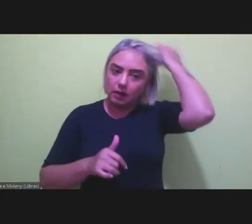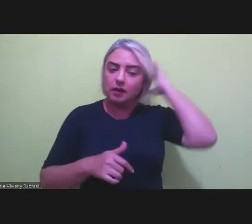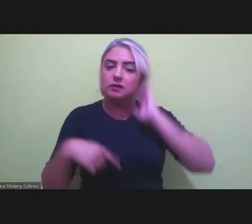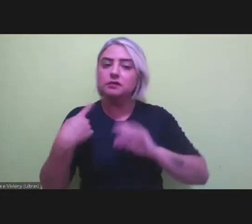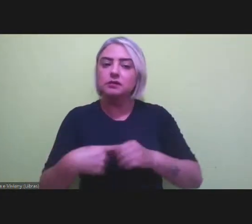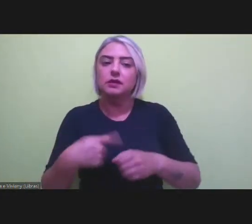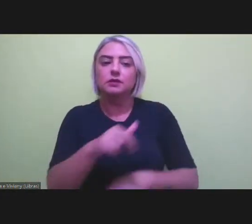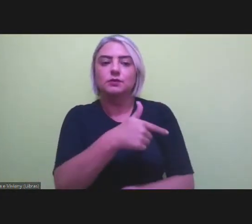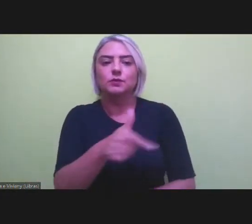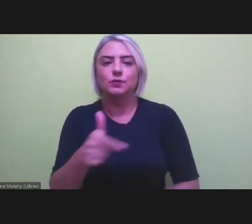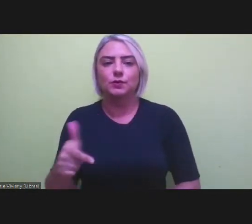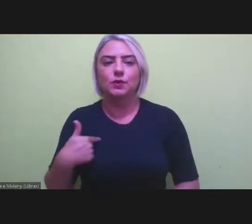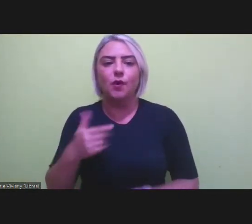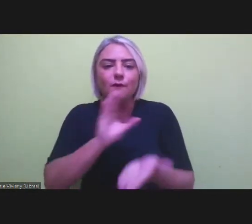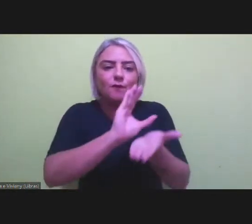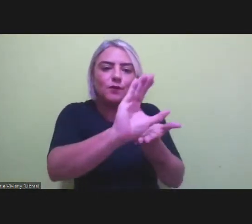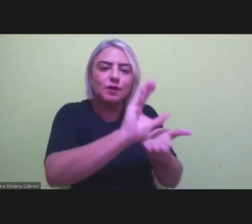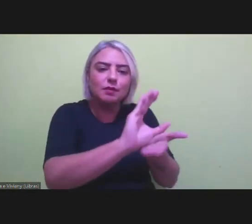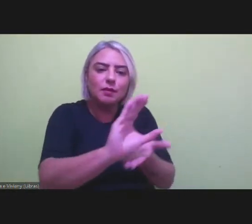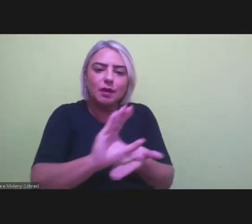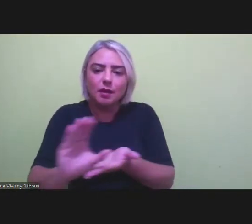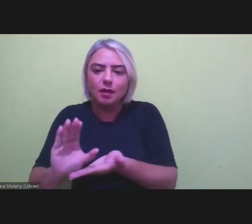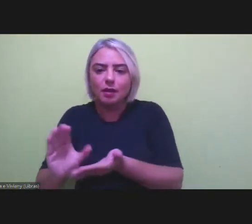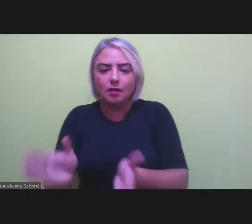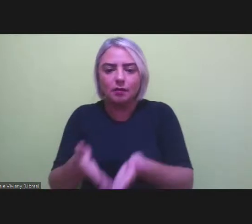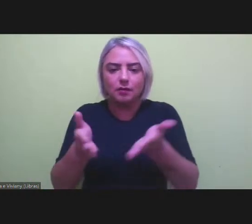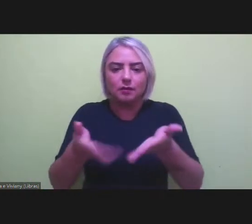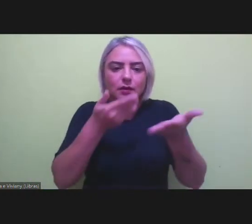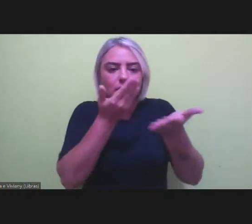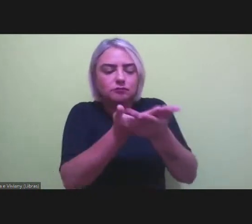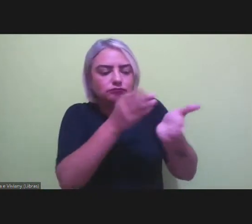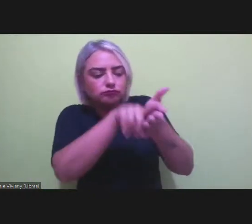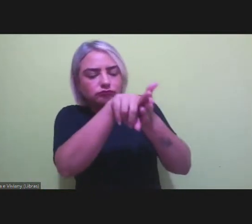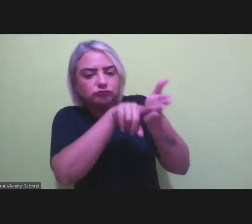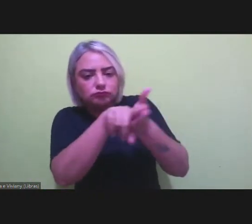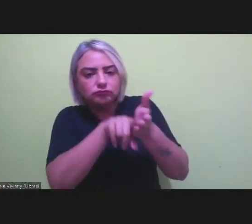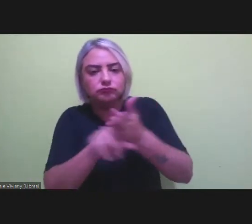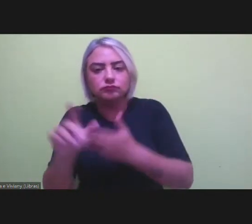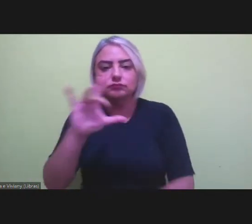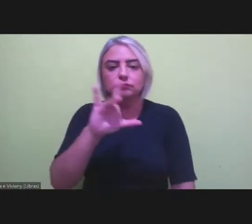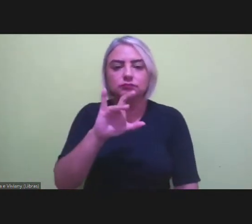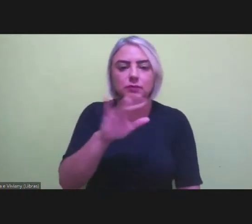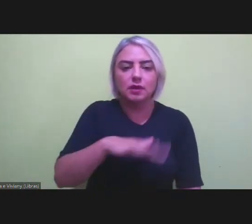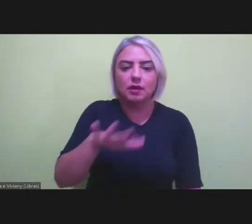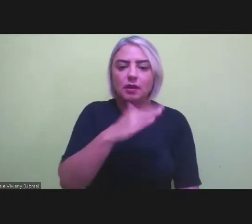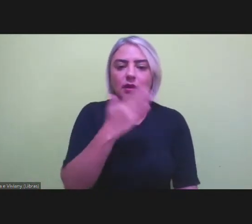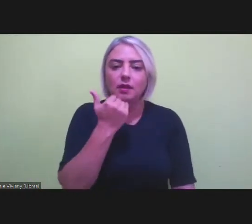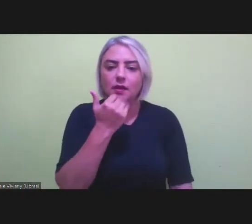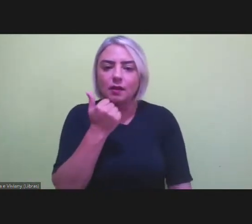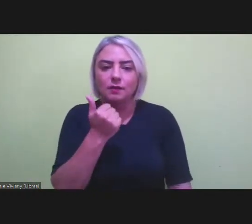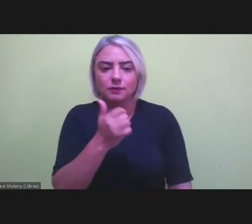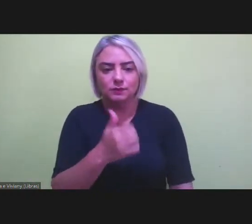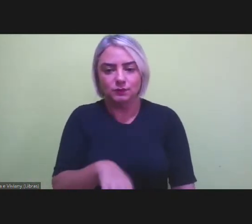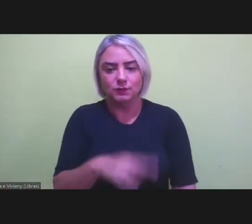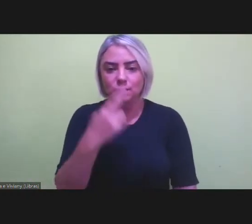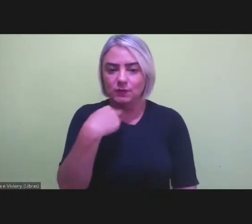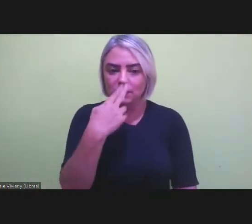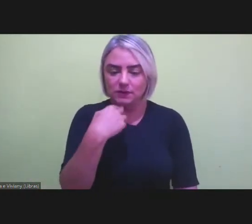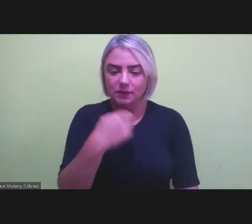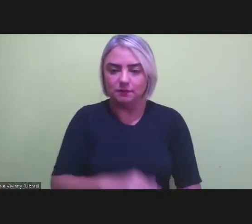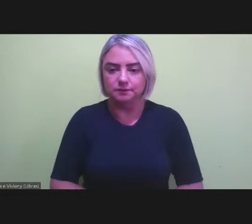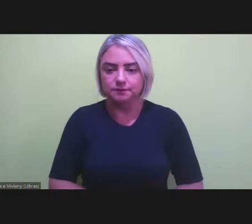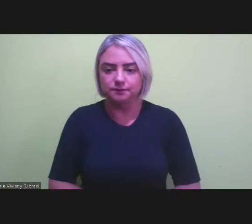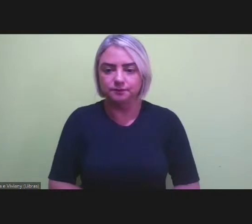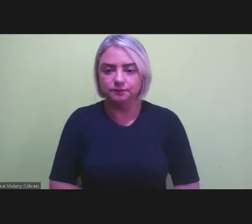cities, amongst others. Of the financing and fomenting of studies, researchers in the area of food and